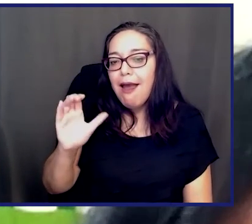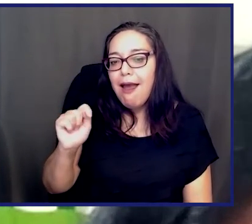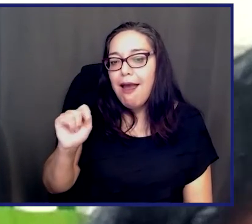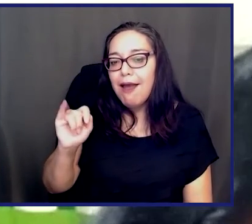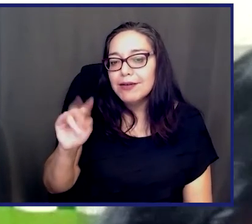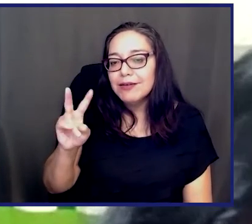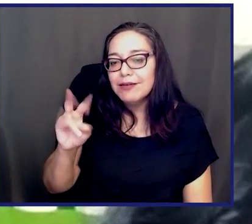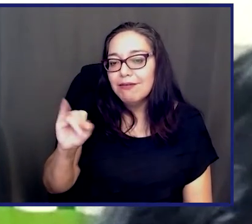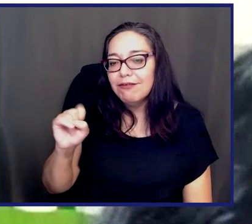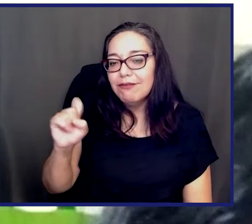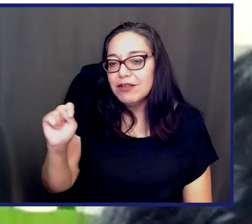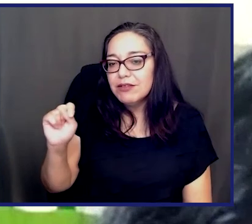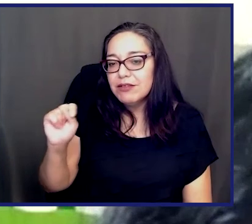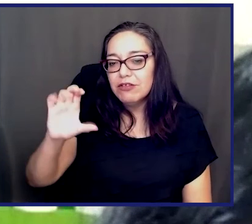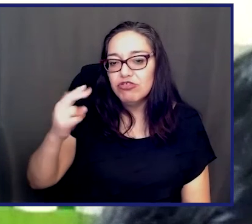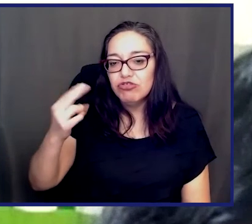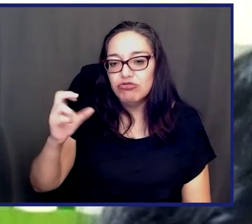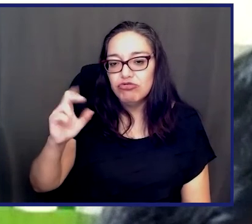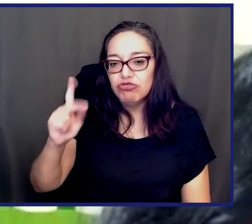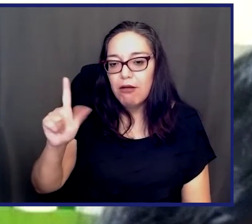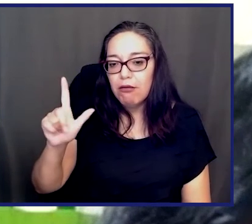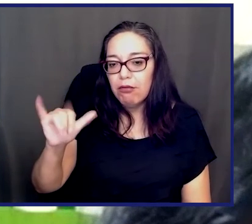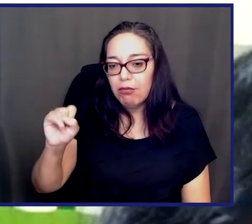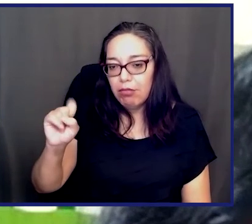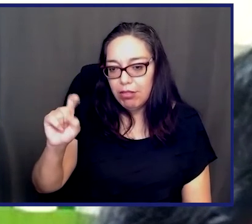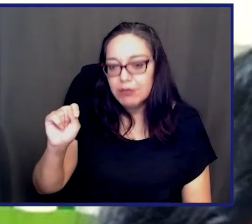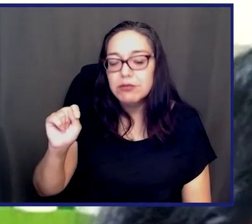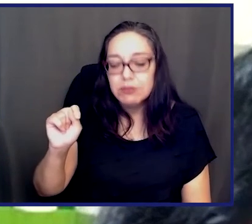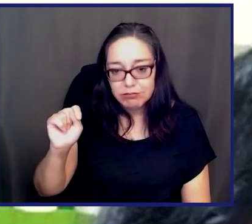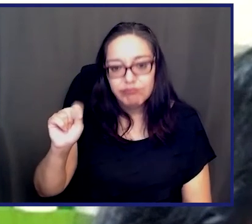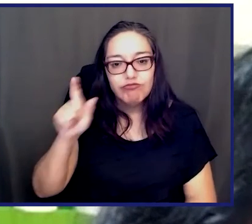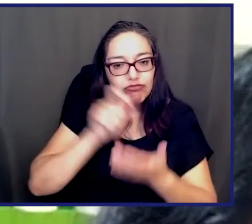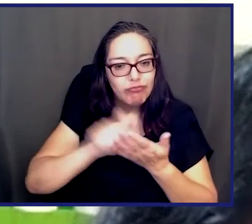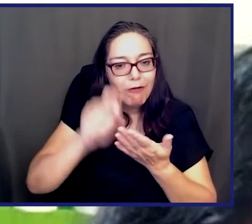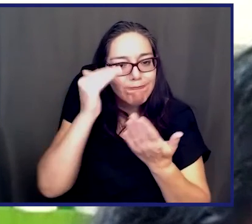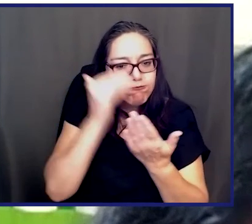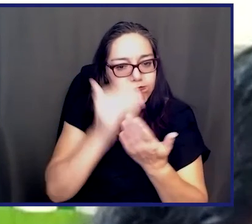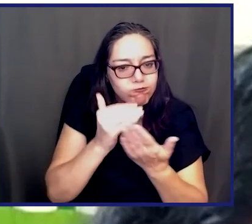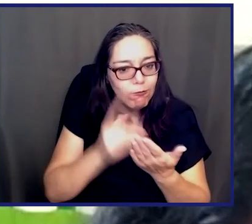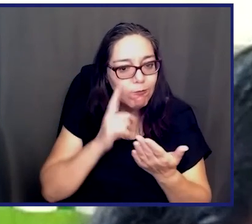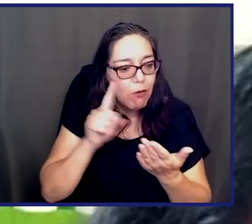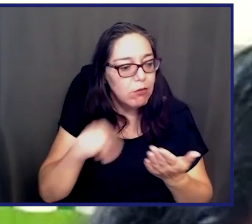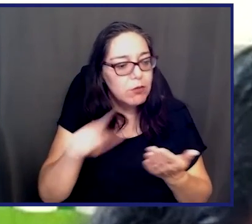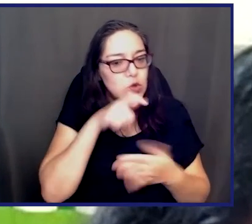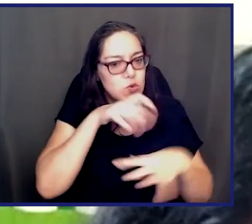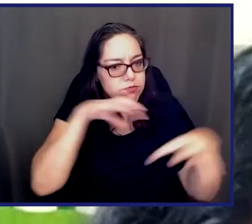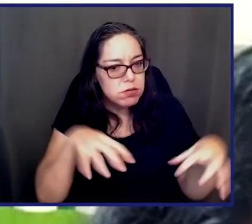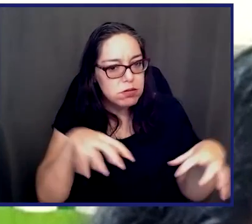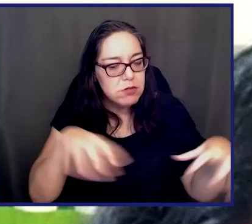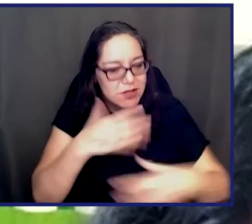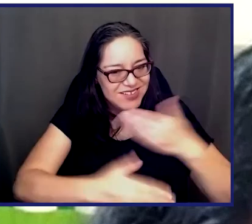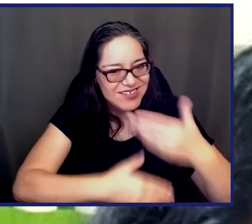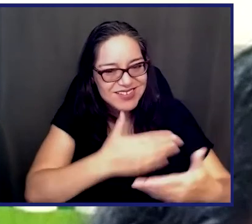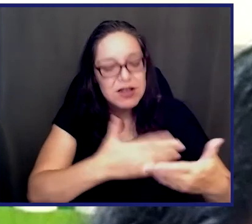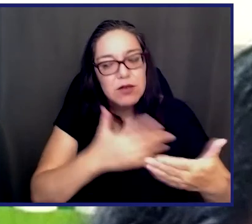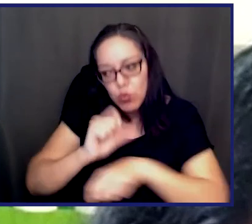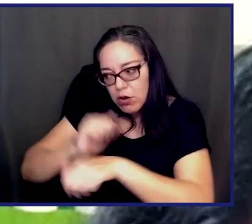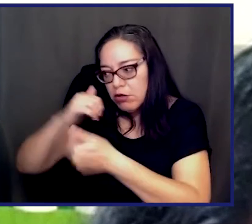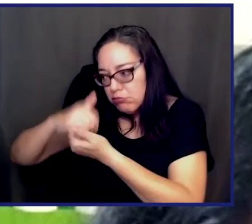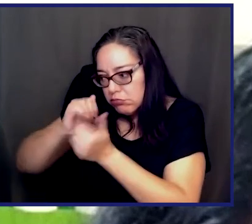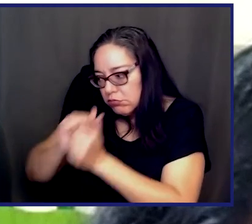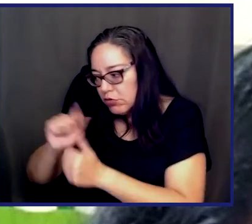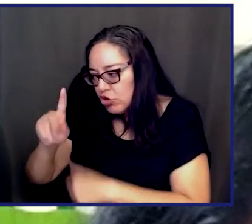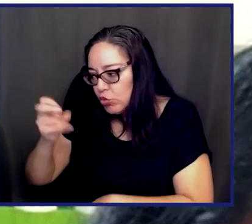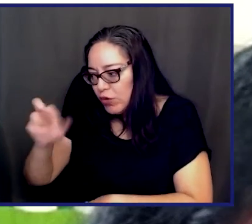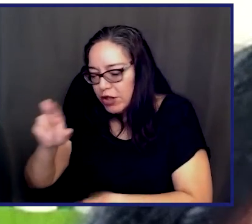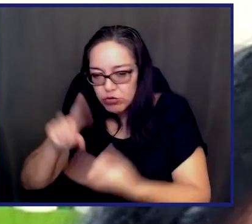encourage everyone to go and check it out. We worked with Twitter to look at the different types of threats and